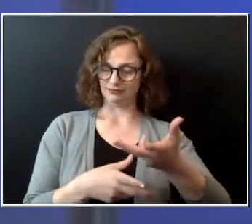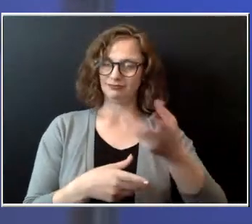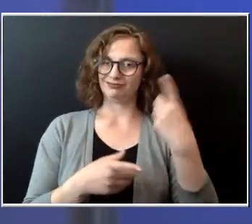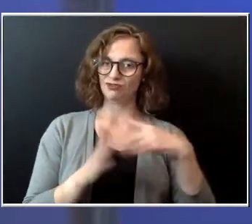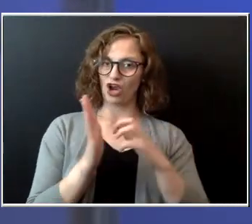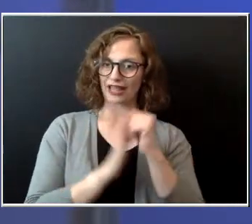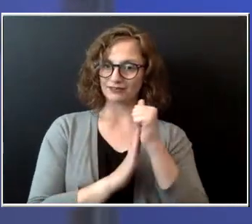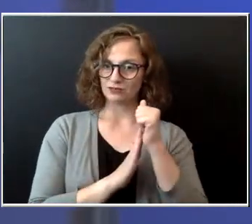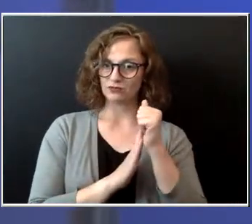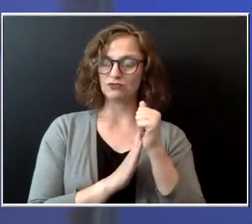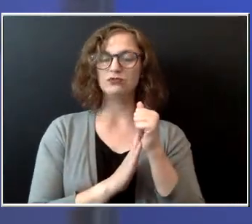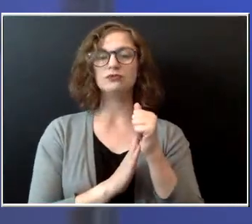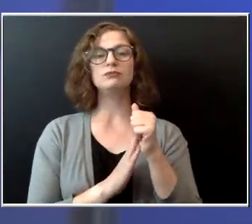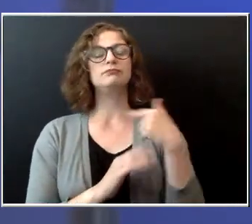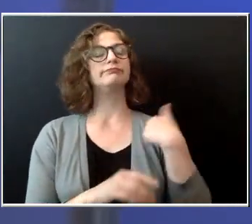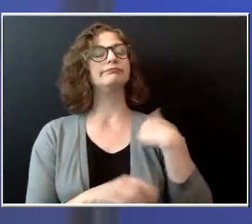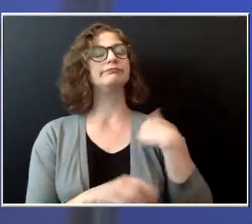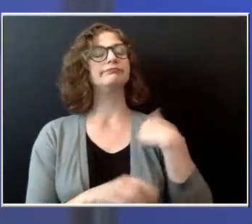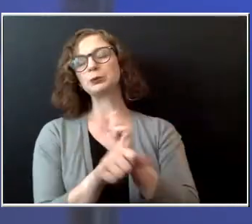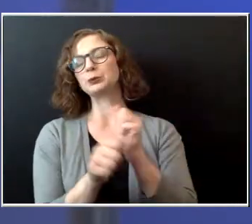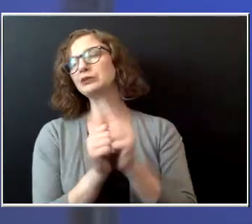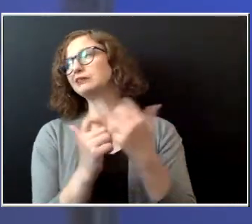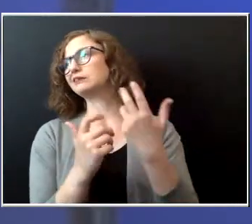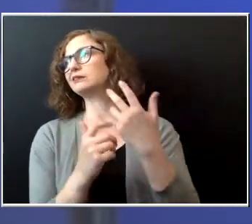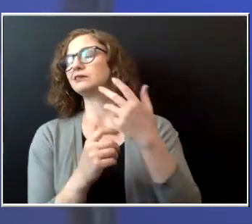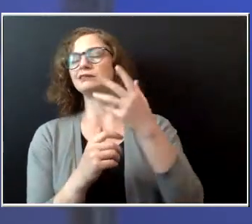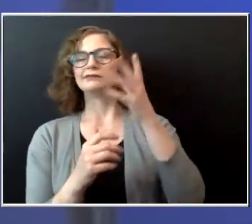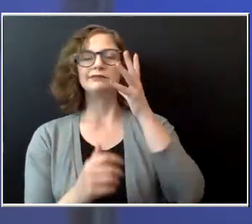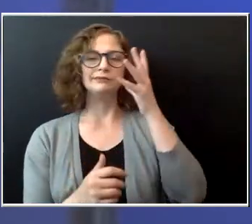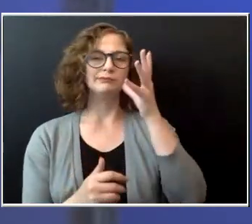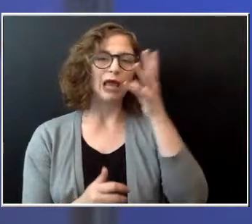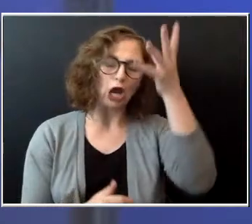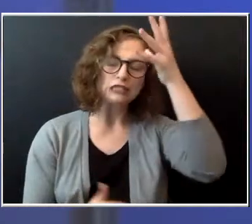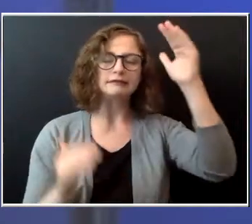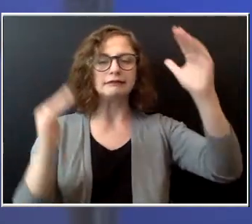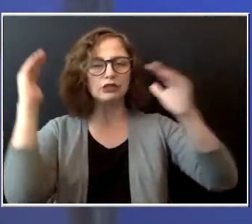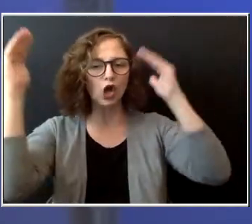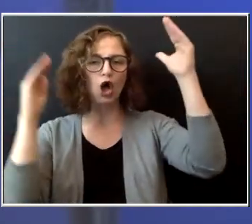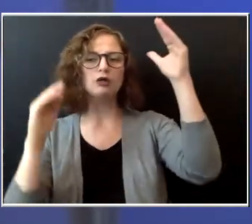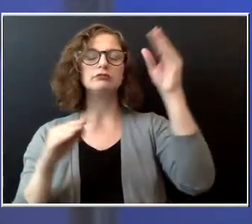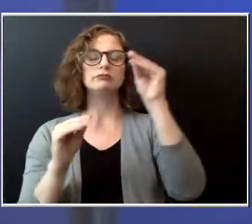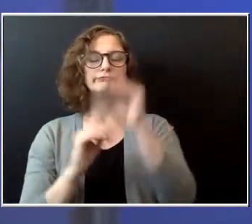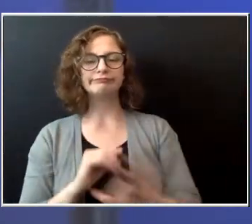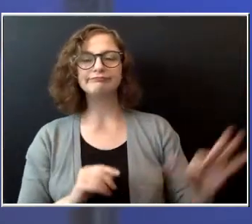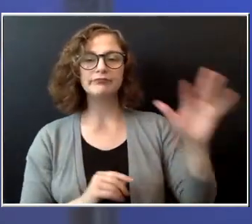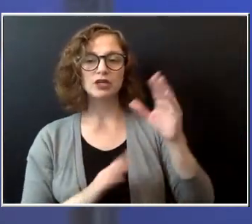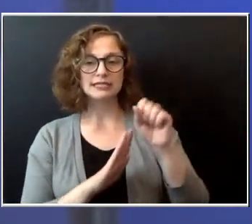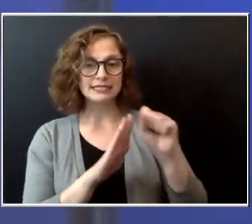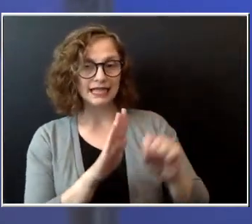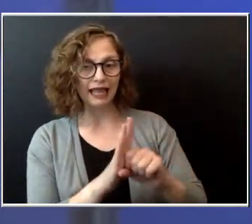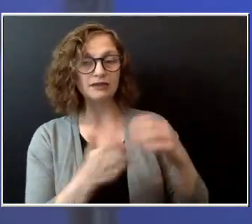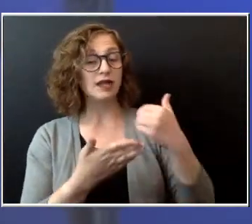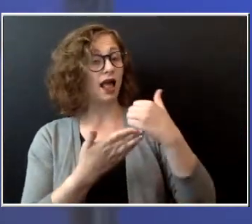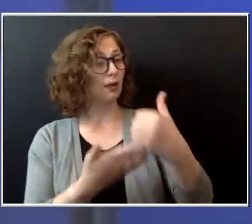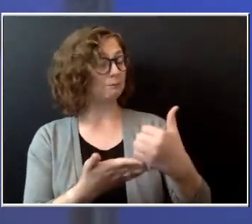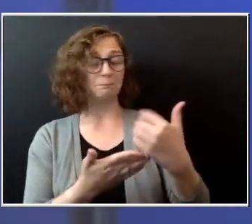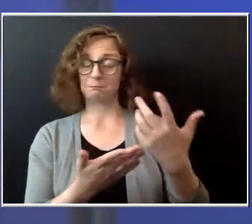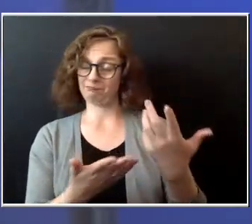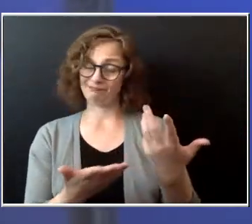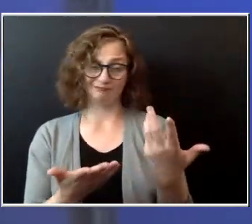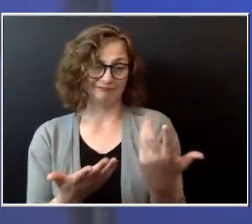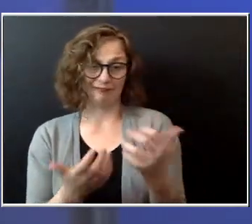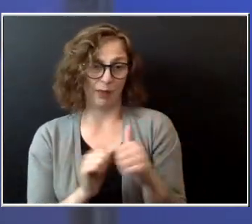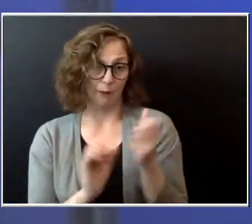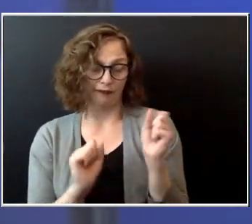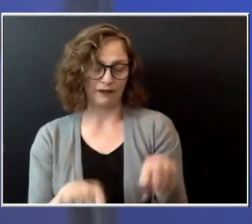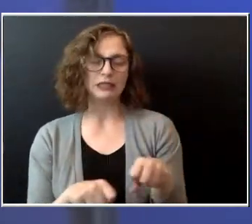with adults and parents across the state to try to help them battle this. And my role in the Cancer